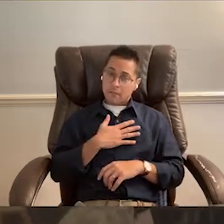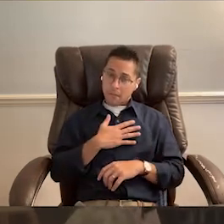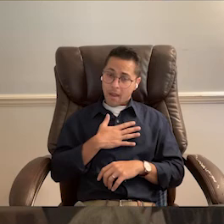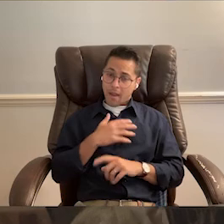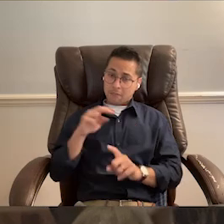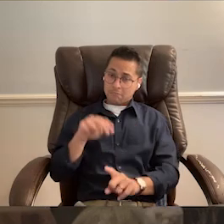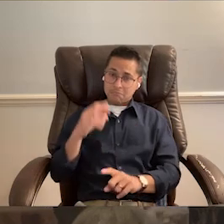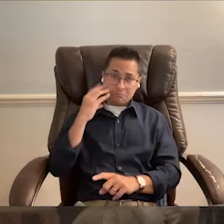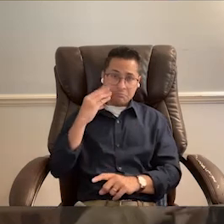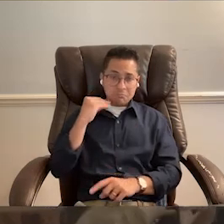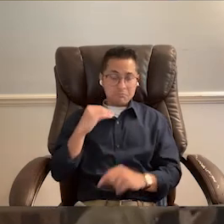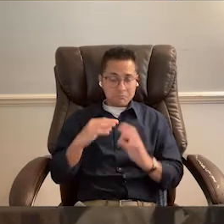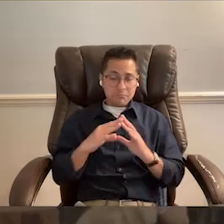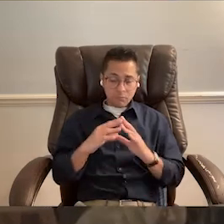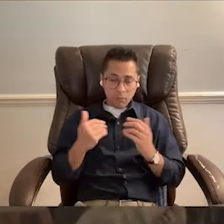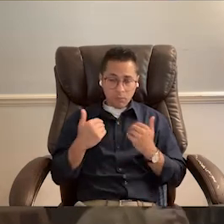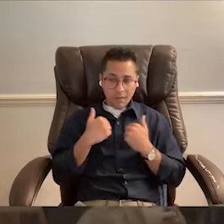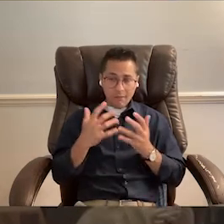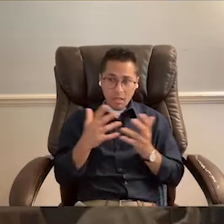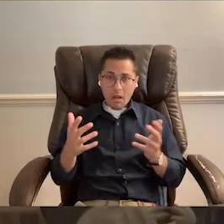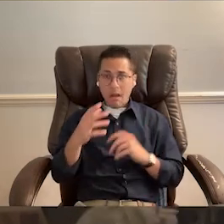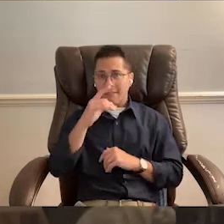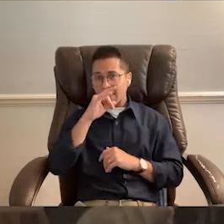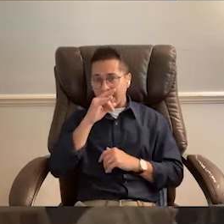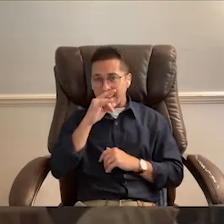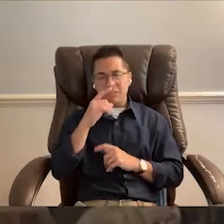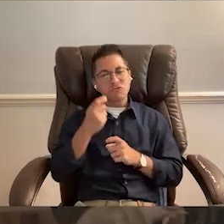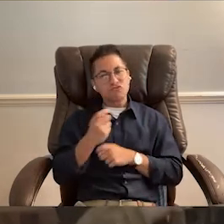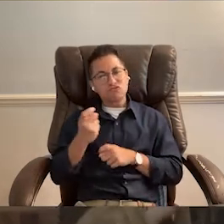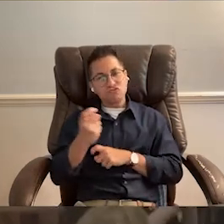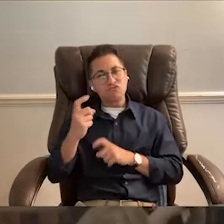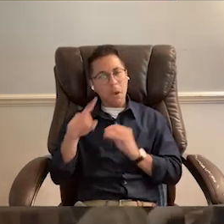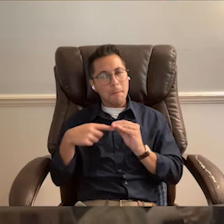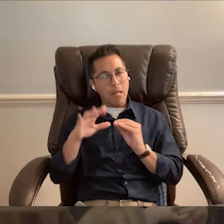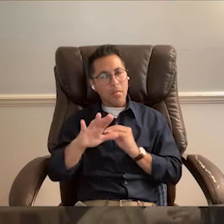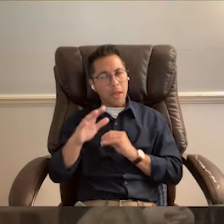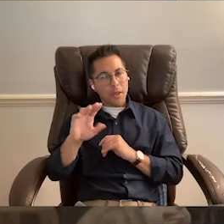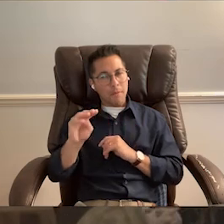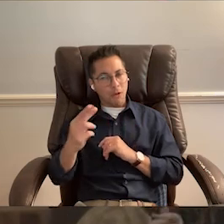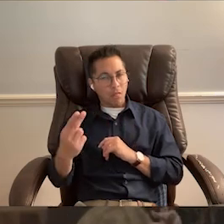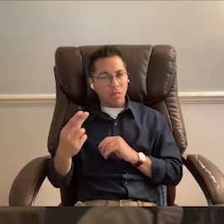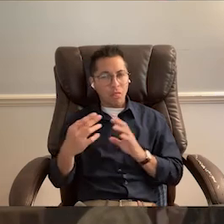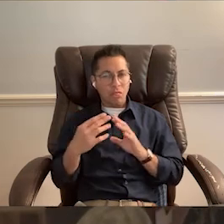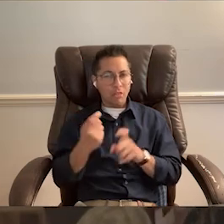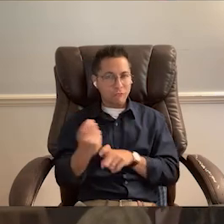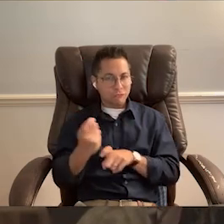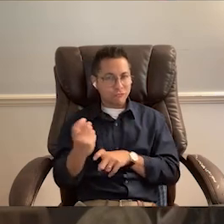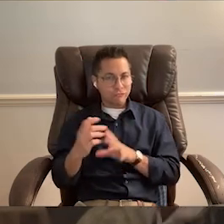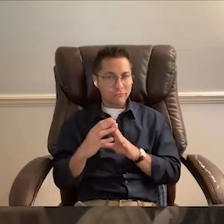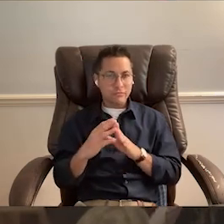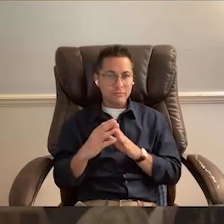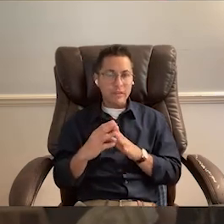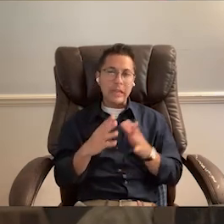much. There is, I would say personally from my point of view, there is a lot of